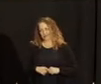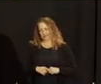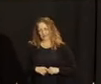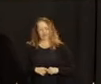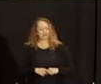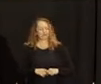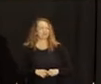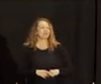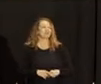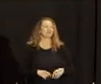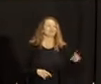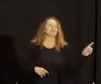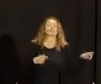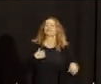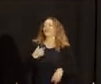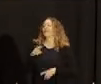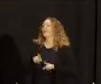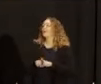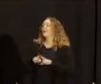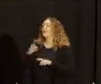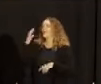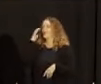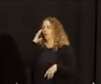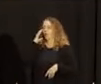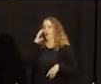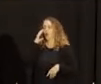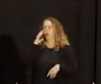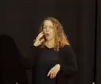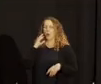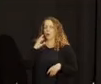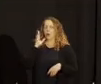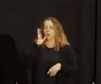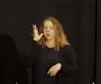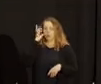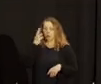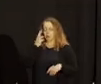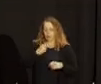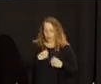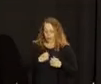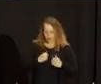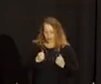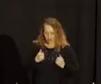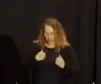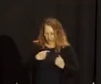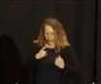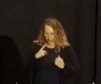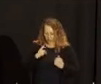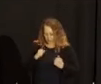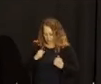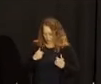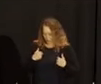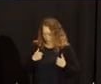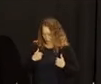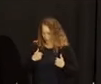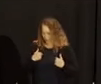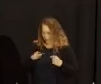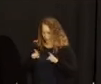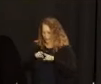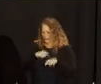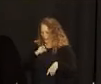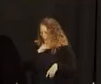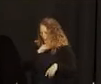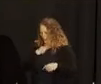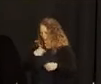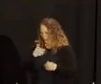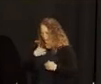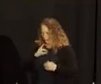know that we have more parents who are identifying as disabled as they age into disability. And so there are